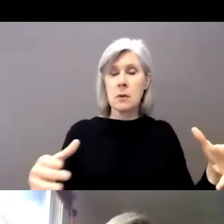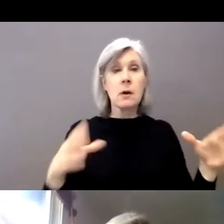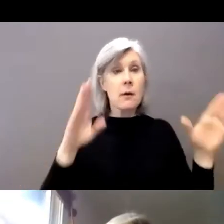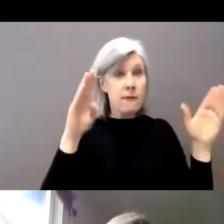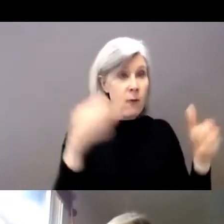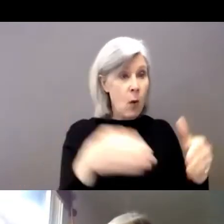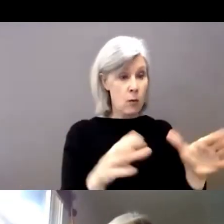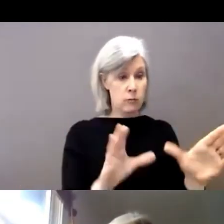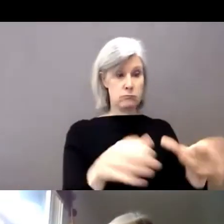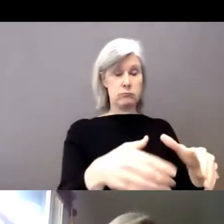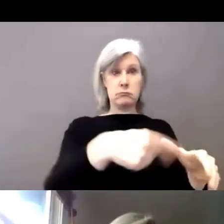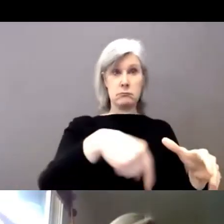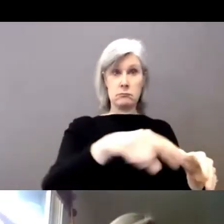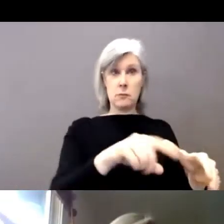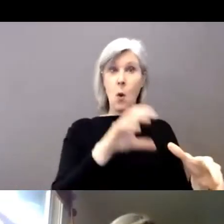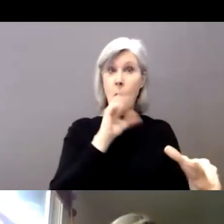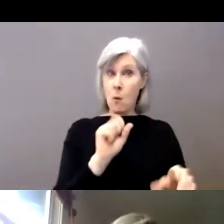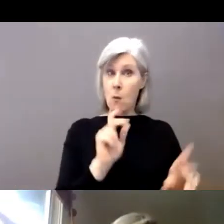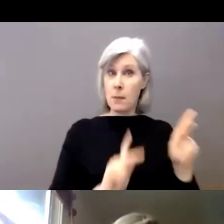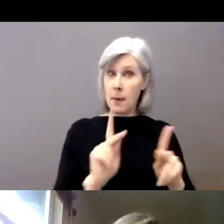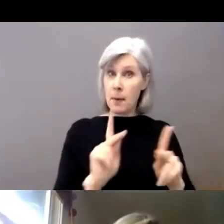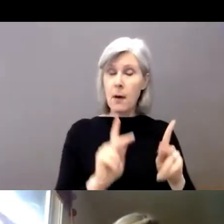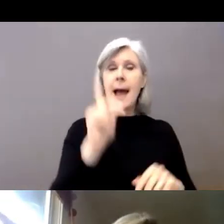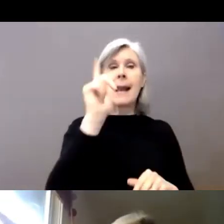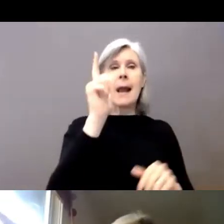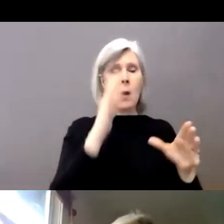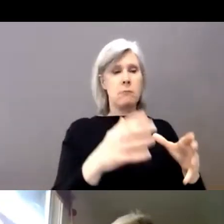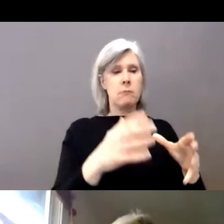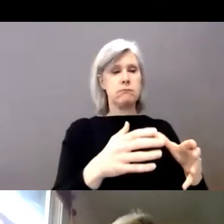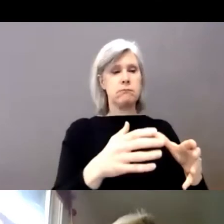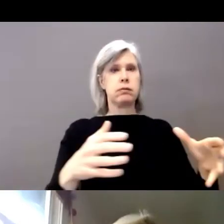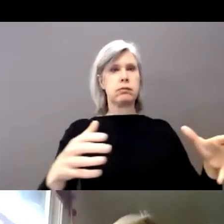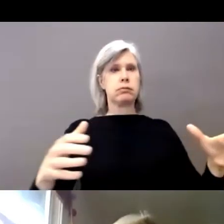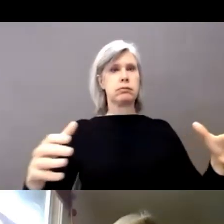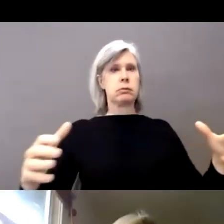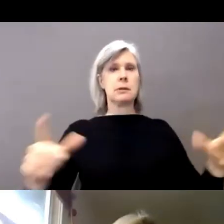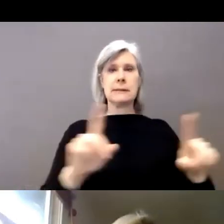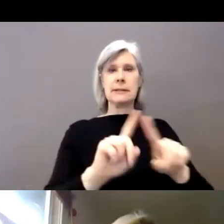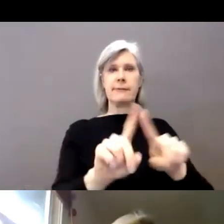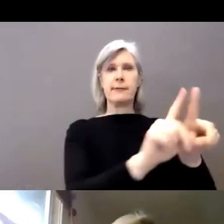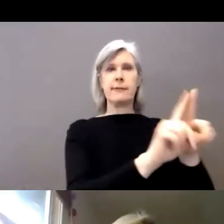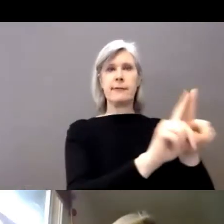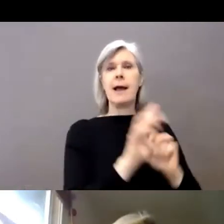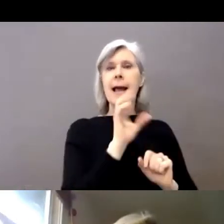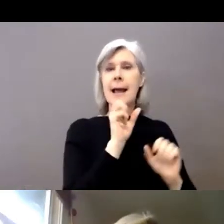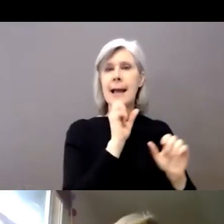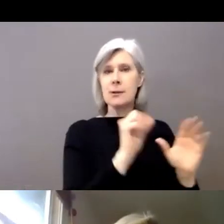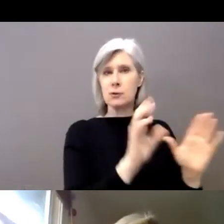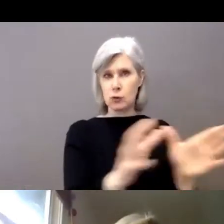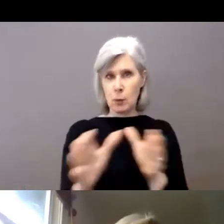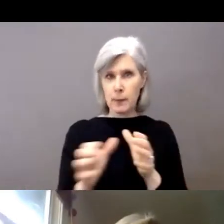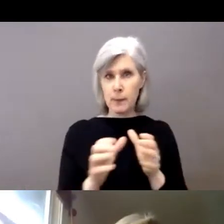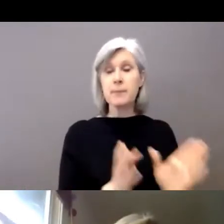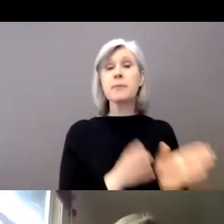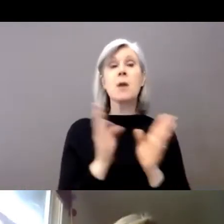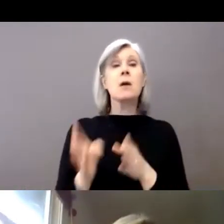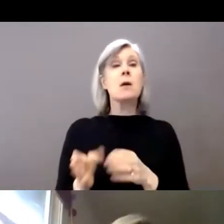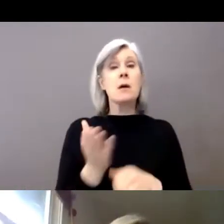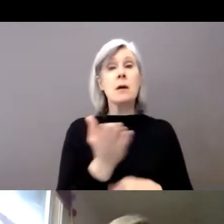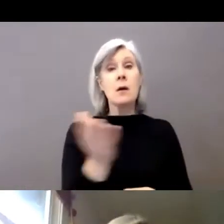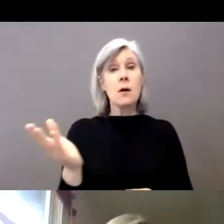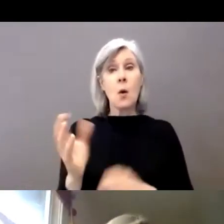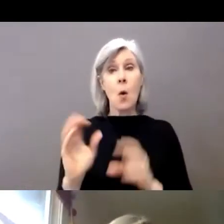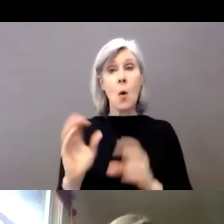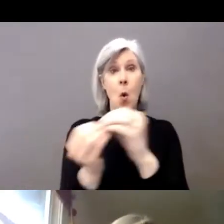ageism and this whole rights movement. Thirdly, for organizations that are accredited as part of